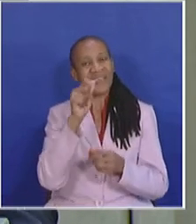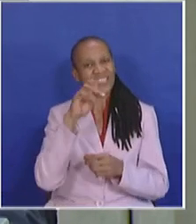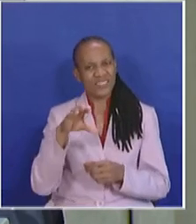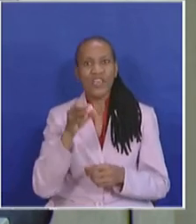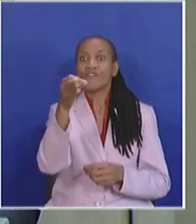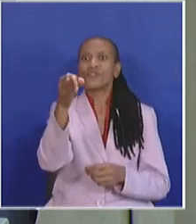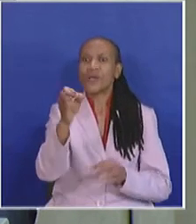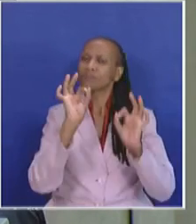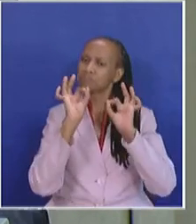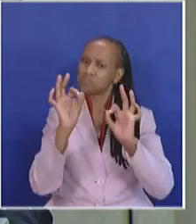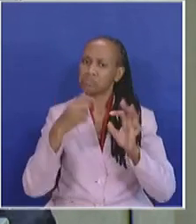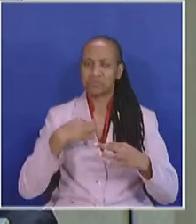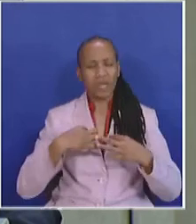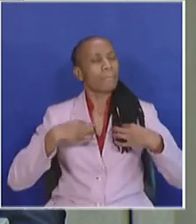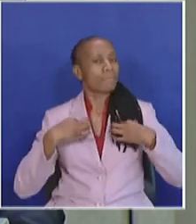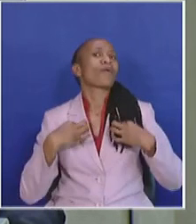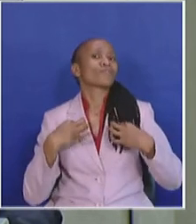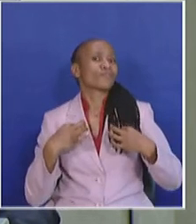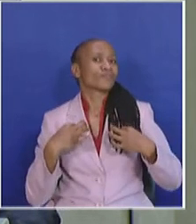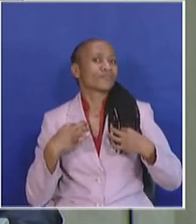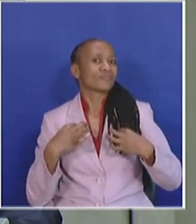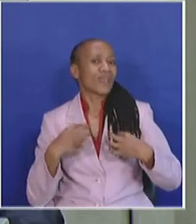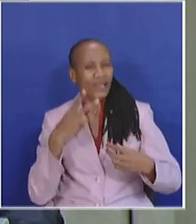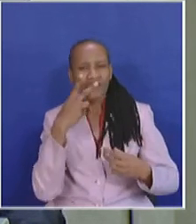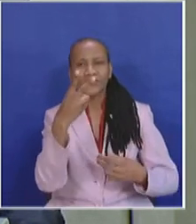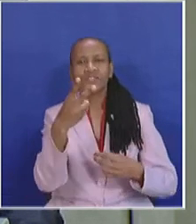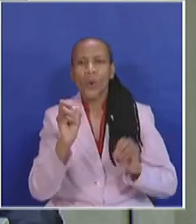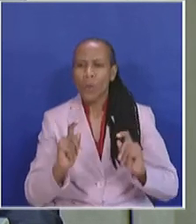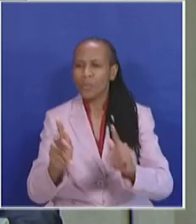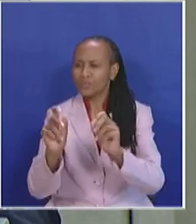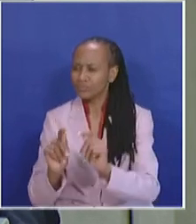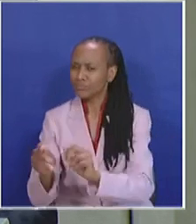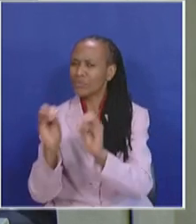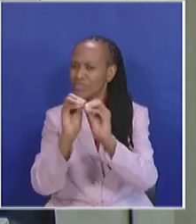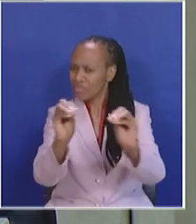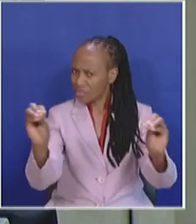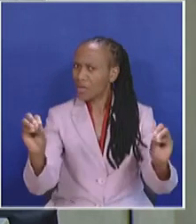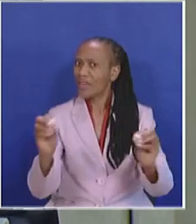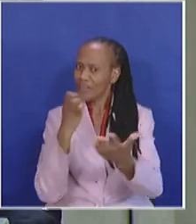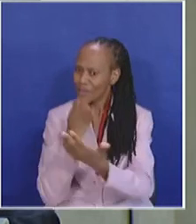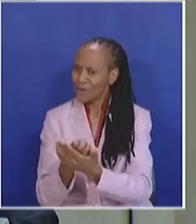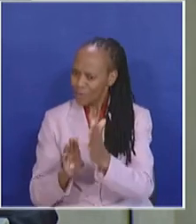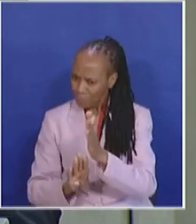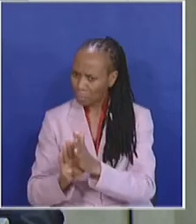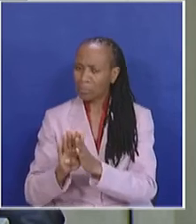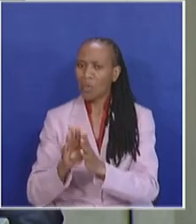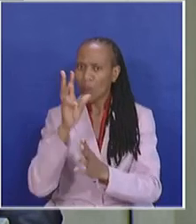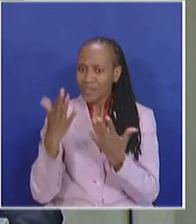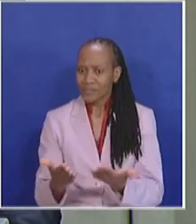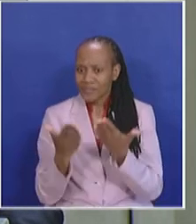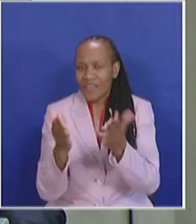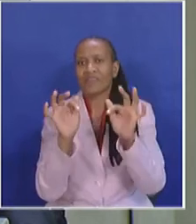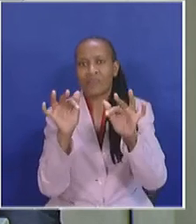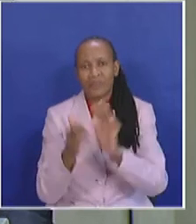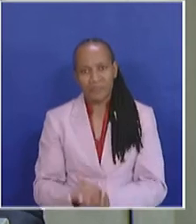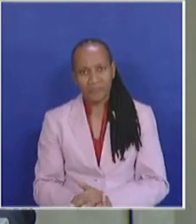future of our own country and the prospects, strides we are making to build the economy that serves all the people. Does